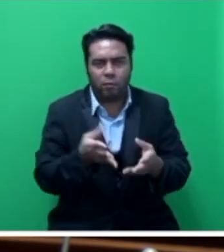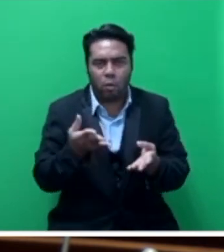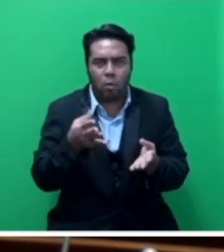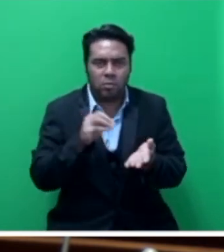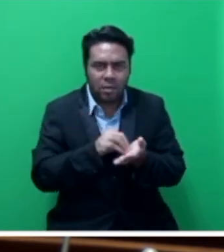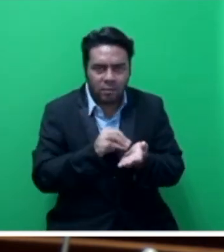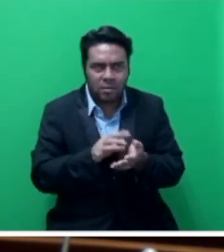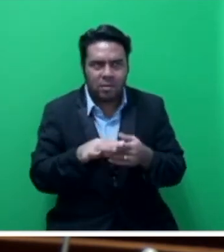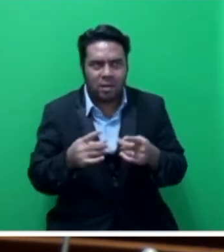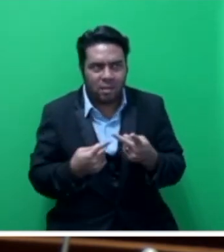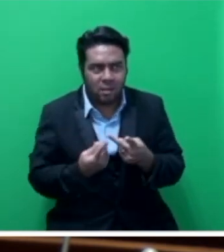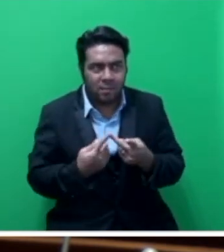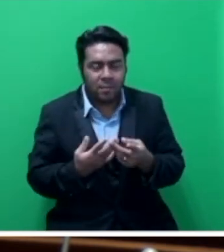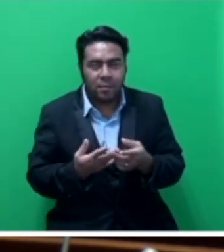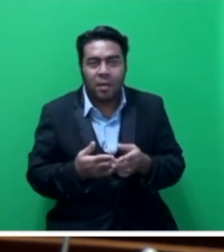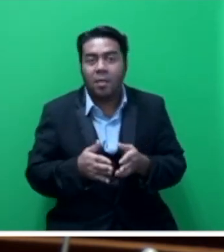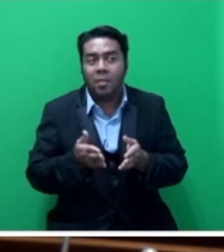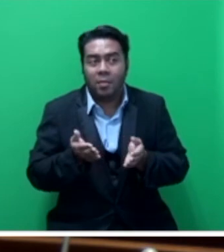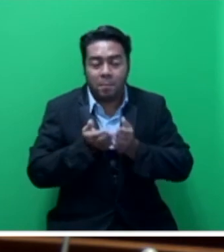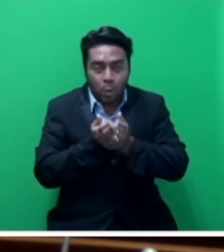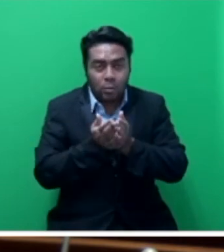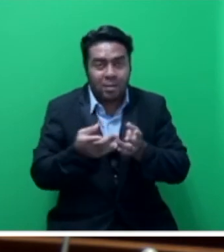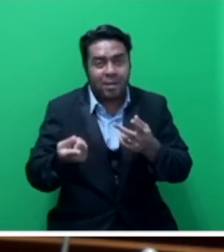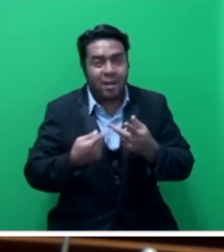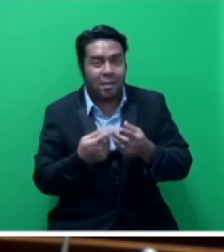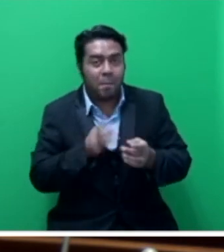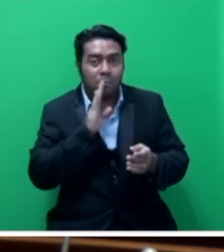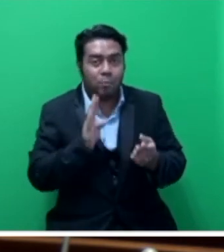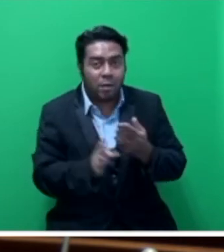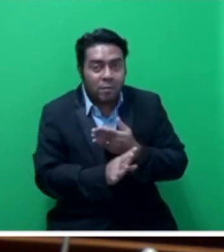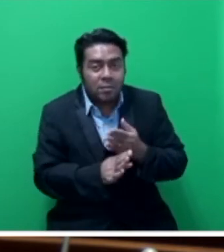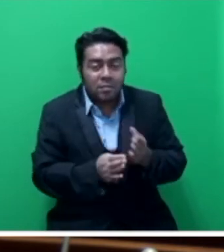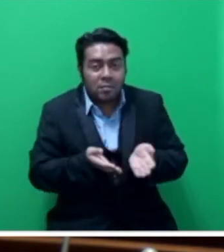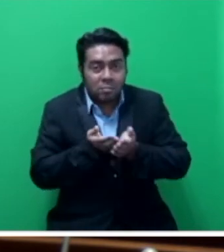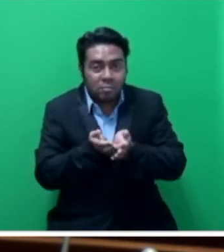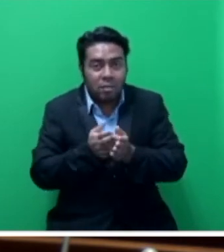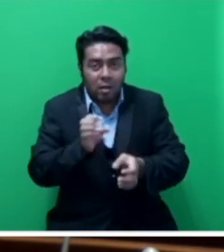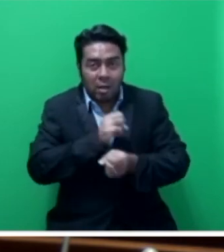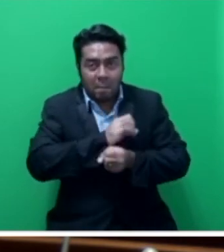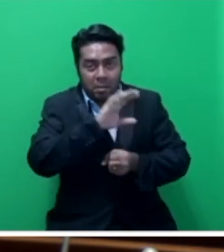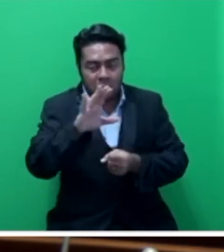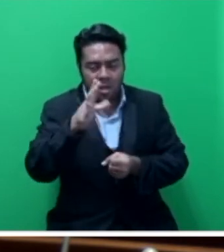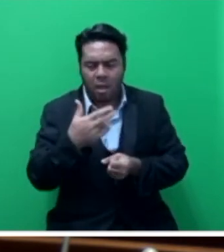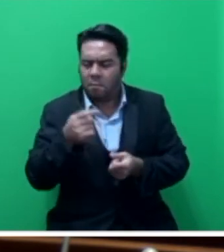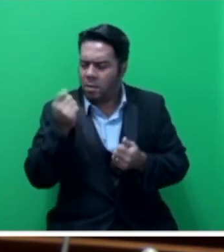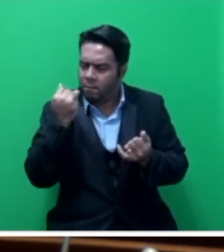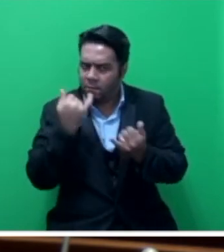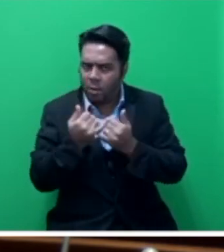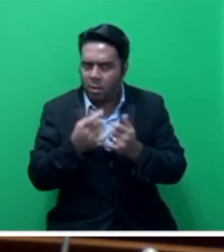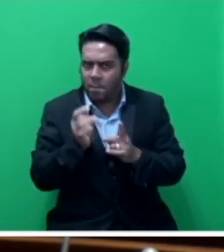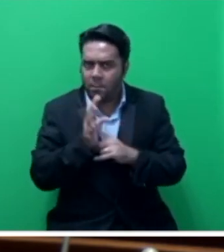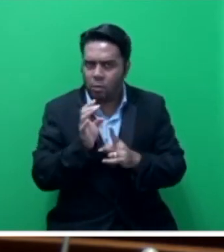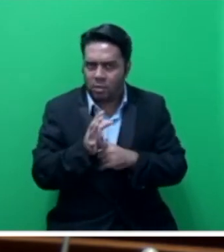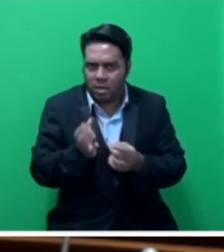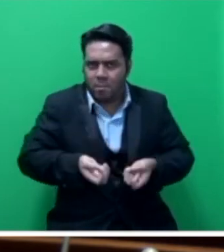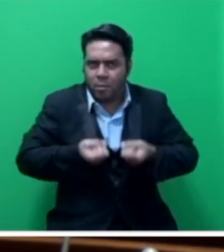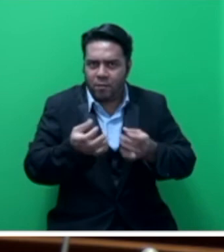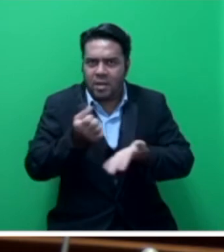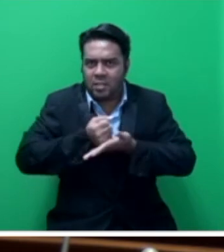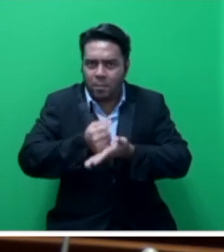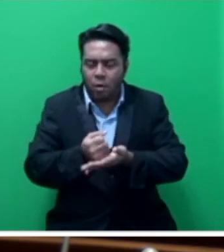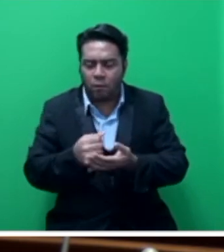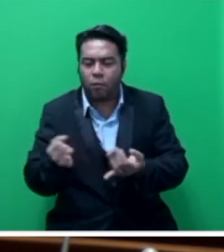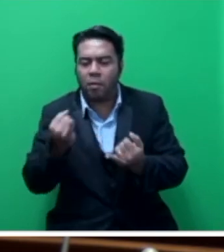vessel operators have been instrumental in providing relief and emergency items in the aftermath of the tropical cyclones. If we look at